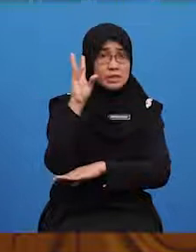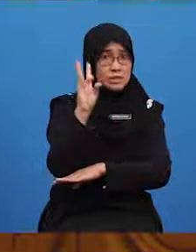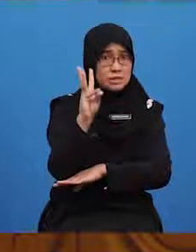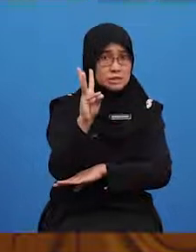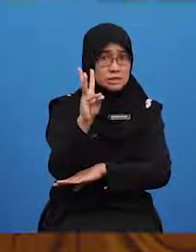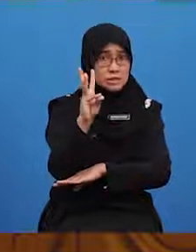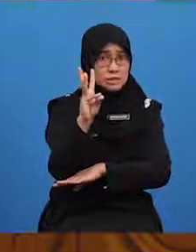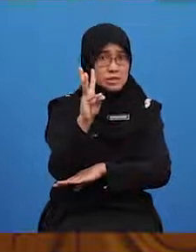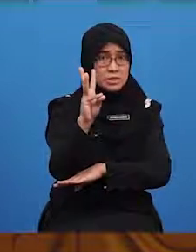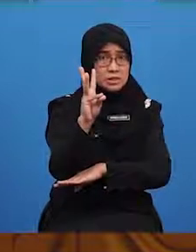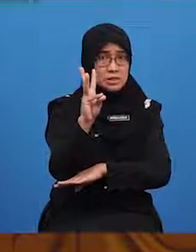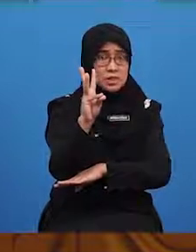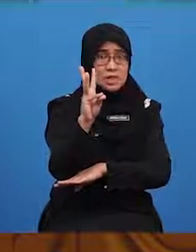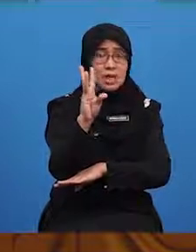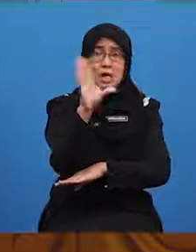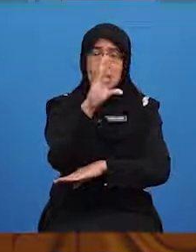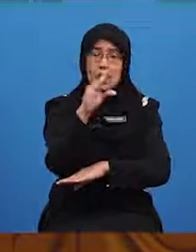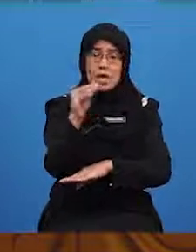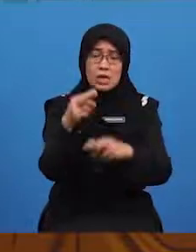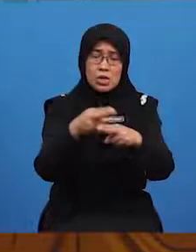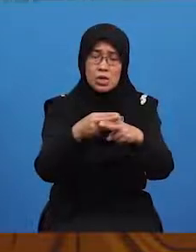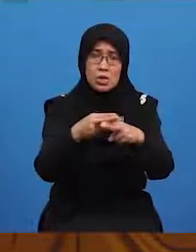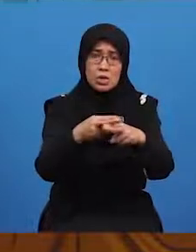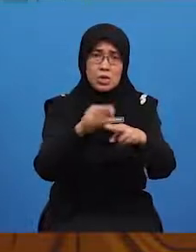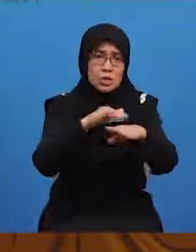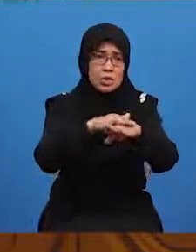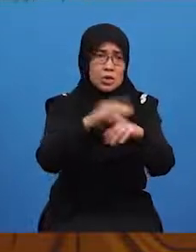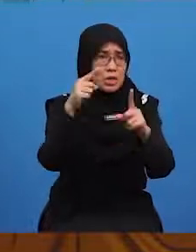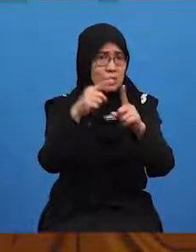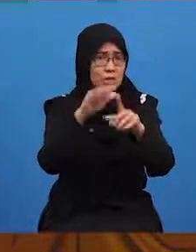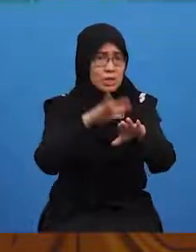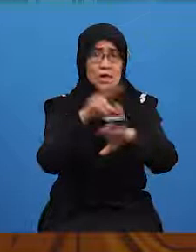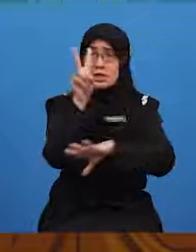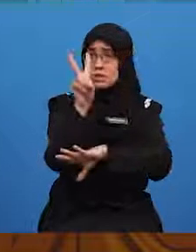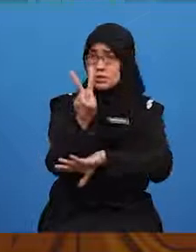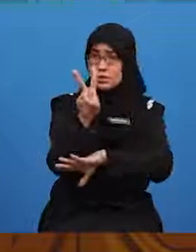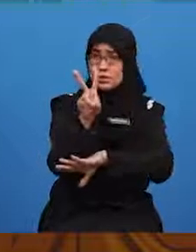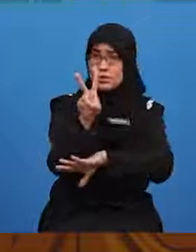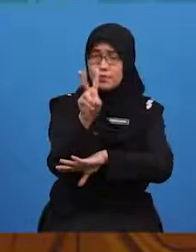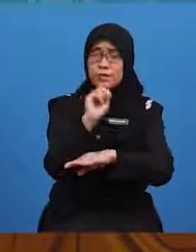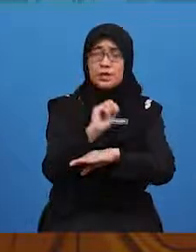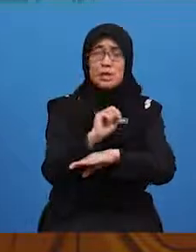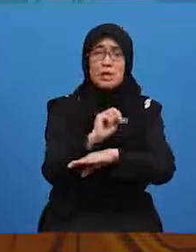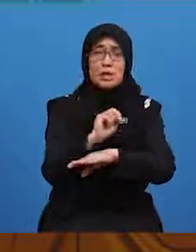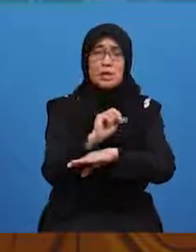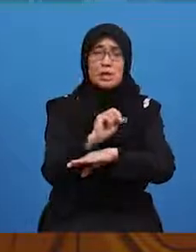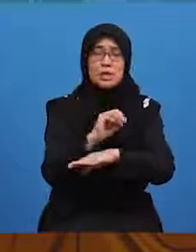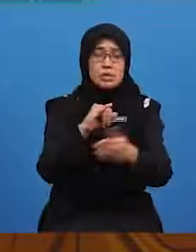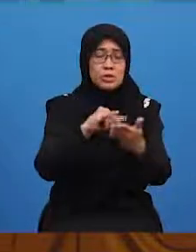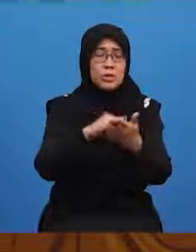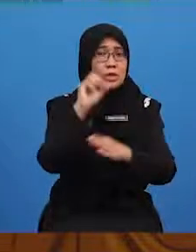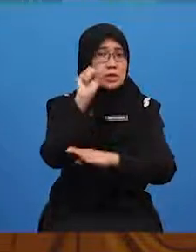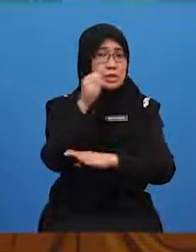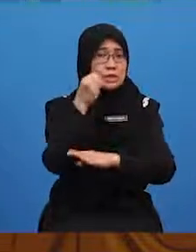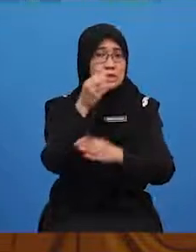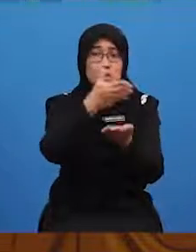half because there is 6 here and the shorthand is pointing at 2. So we